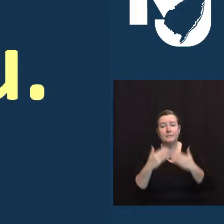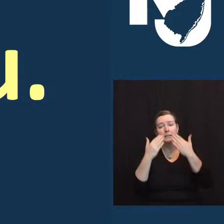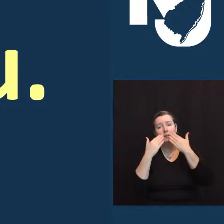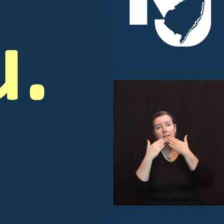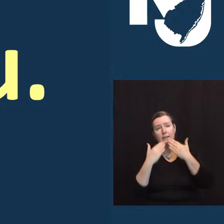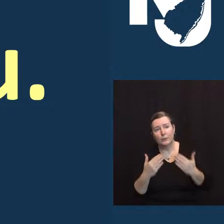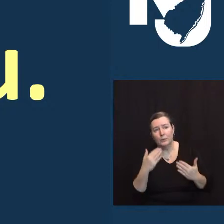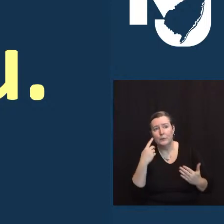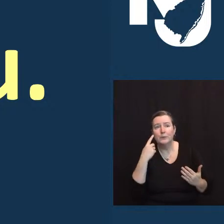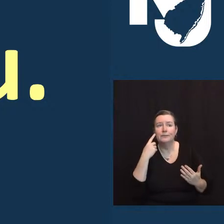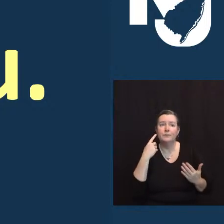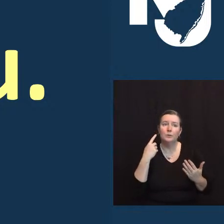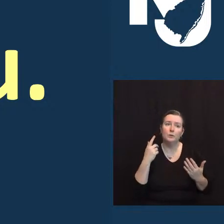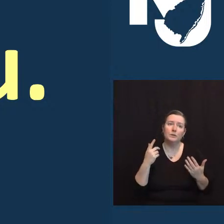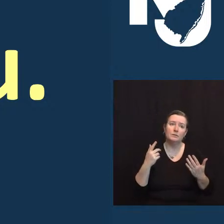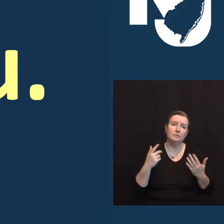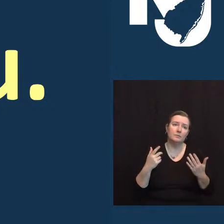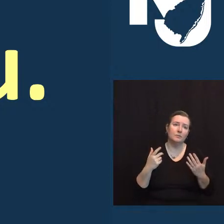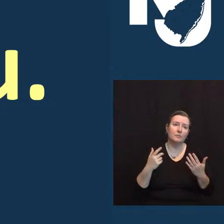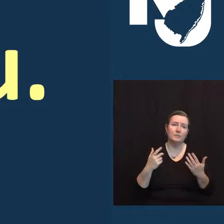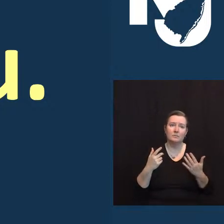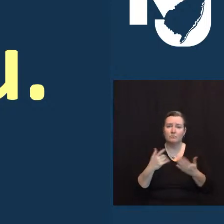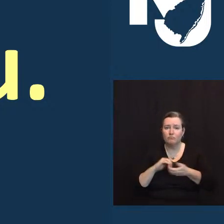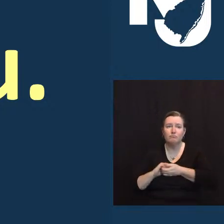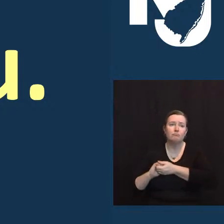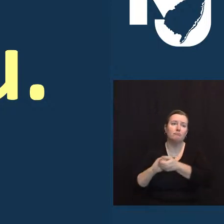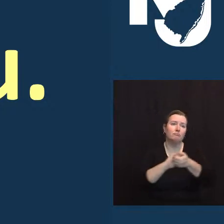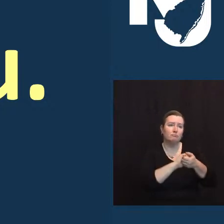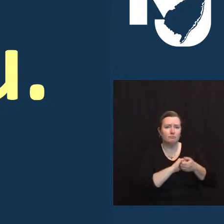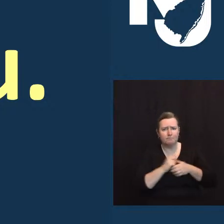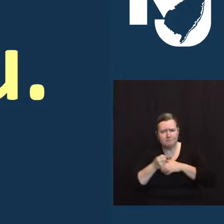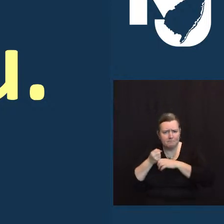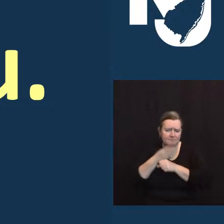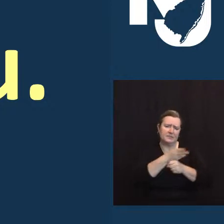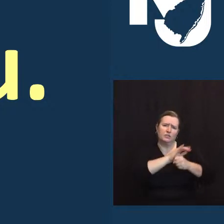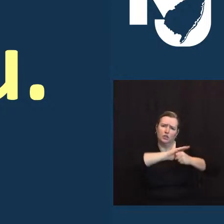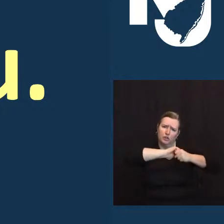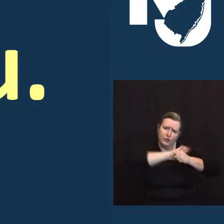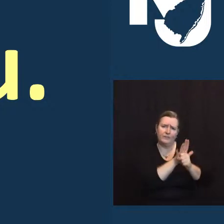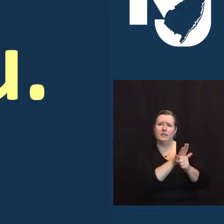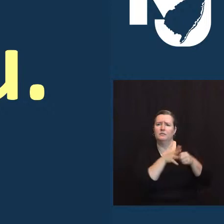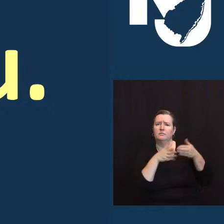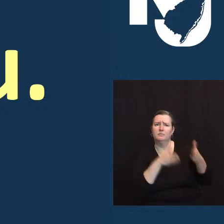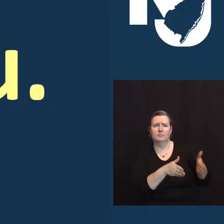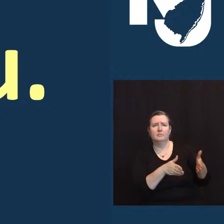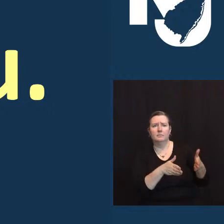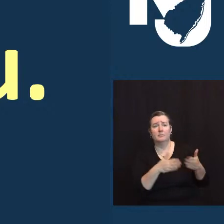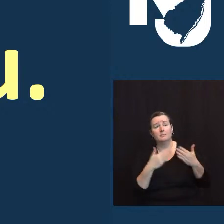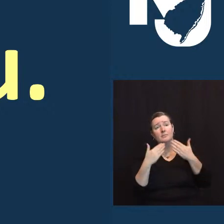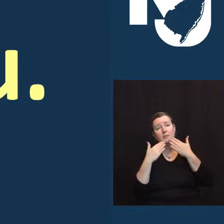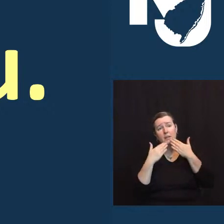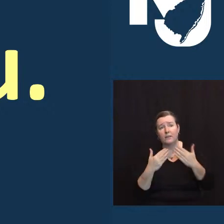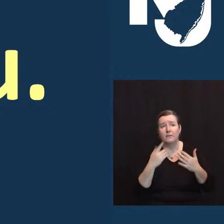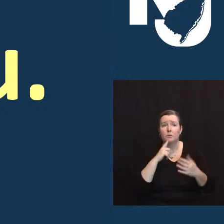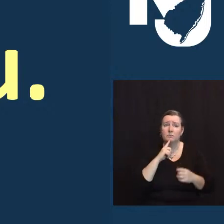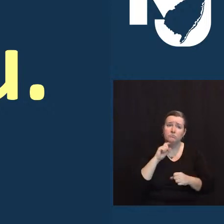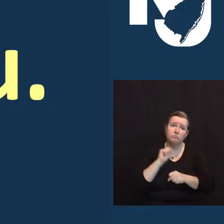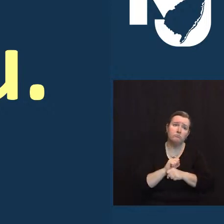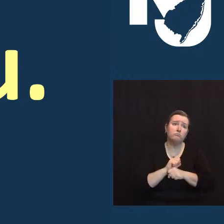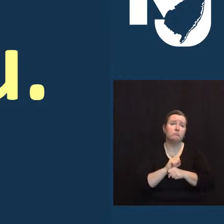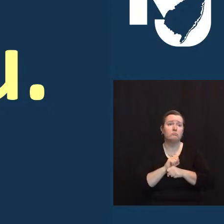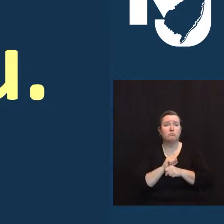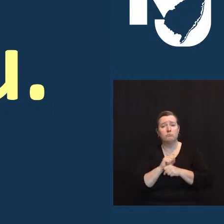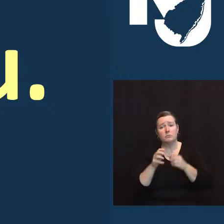fight COVID together, we can beat it together. Thank you for being real patriots, simply doing what's needed to be